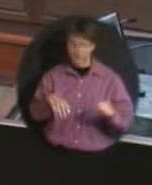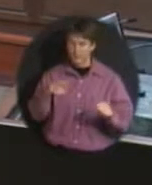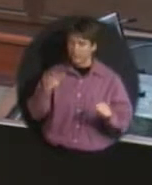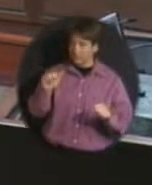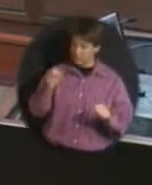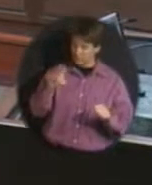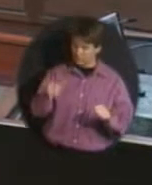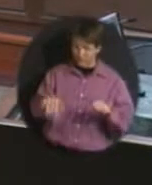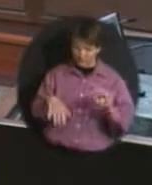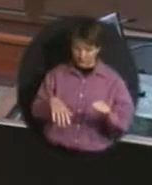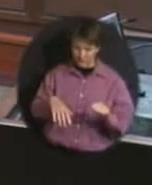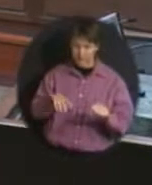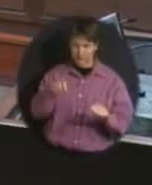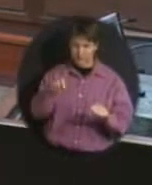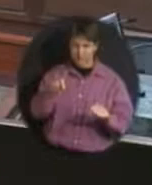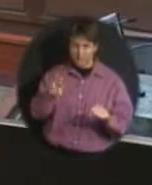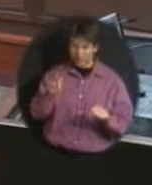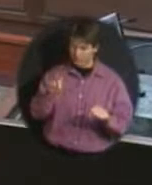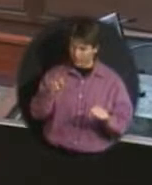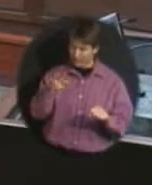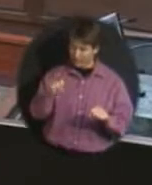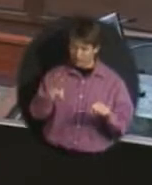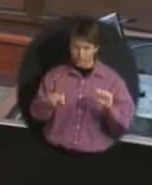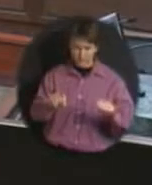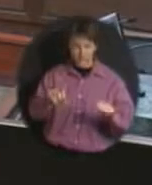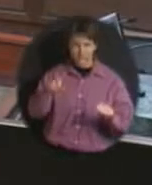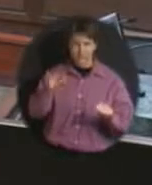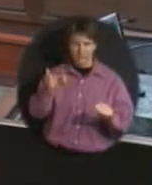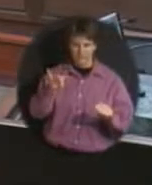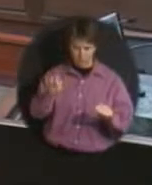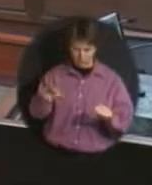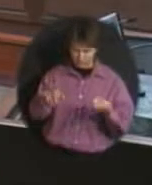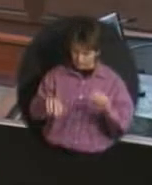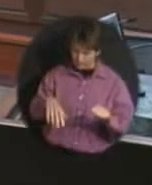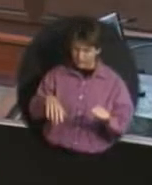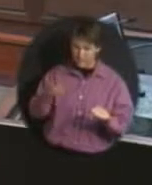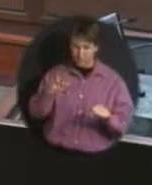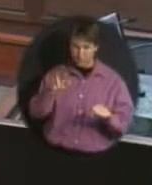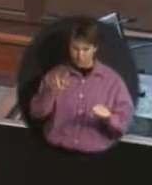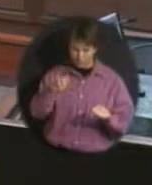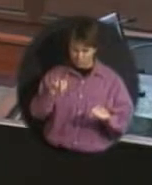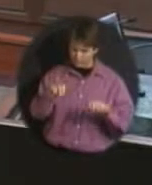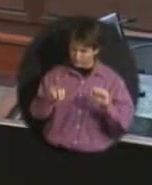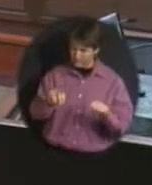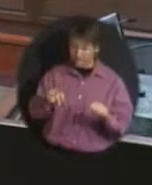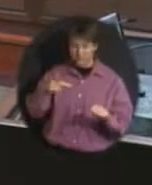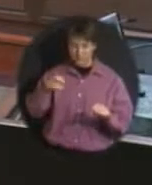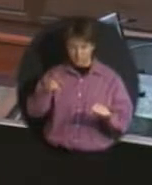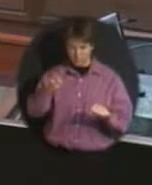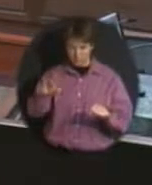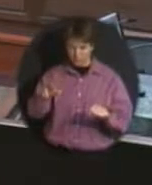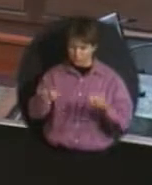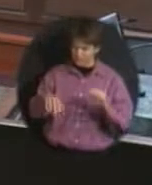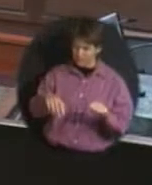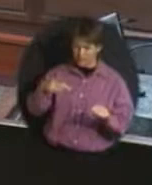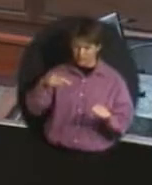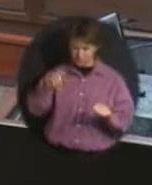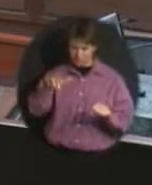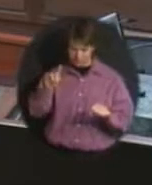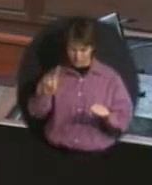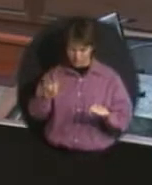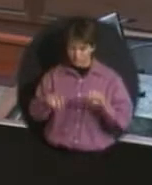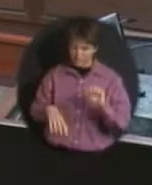Ashley? Yes. Dr. Daniels? Yes. Mrs. Felter? Yes. Mrs. Martin? Yes. Mr. Parker? Yes. Mr. Poland? Yes.